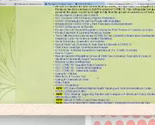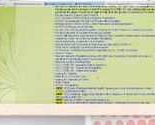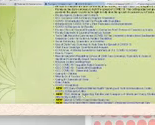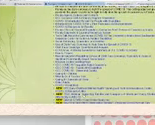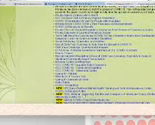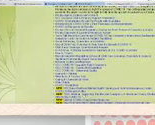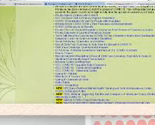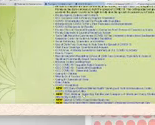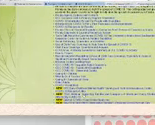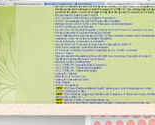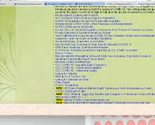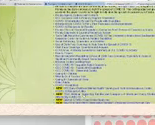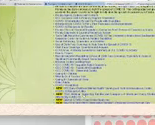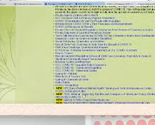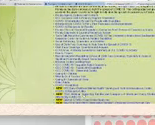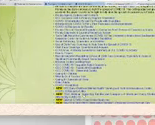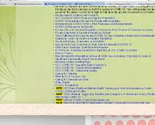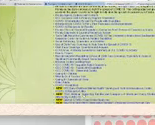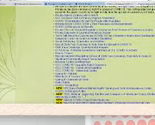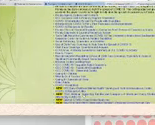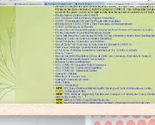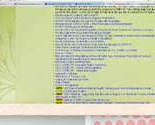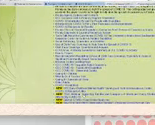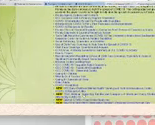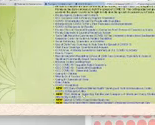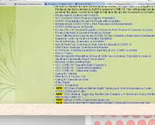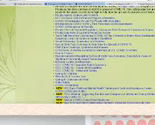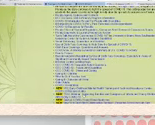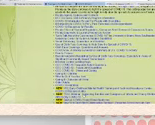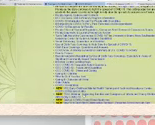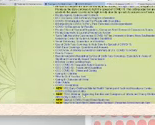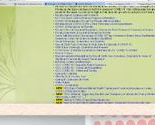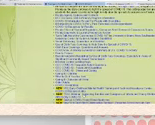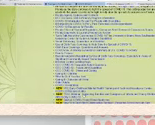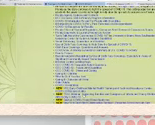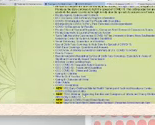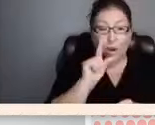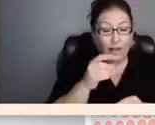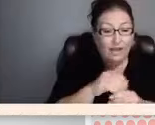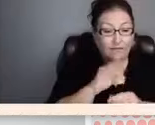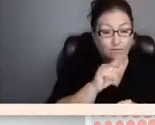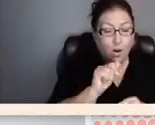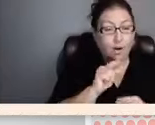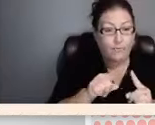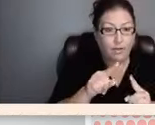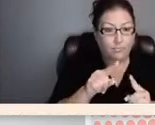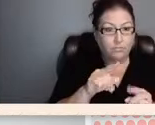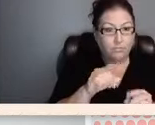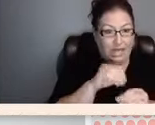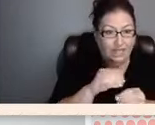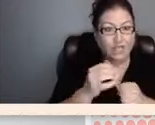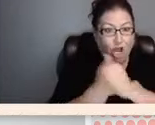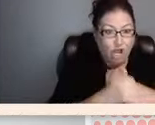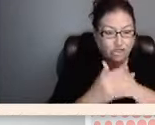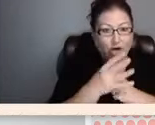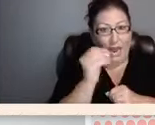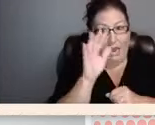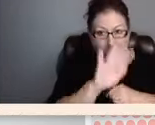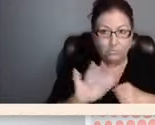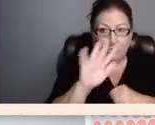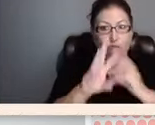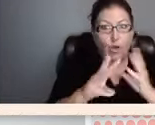what are some of the things that are going on not only in Florida but also around the country and furthermore around the world with how families